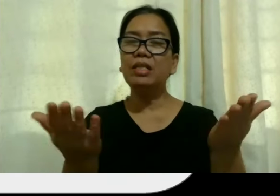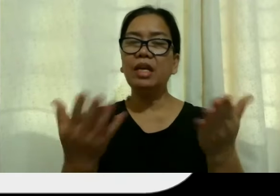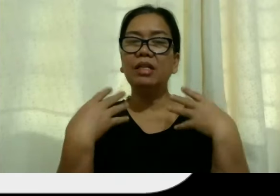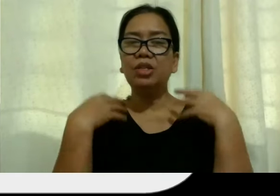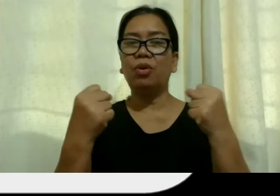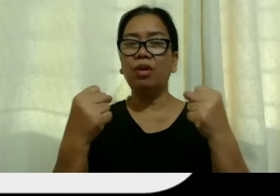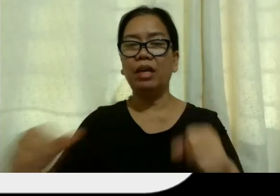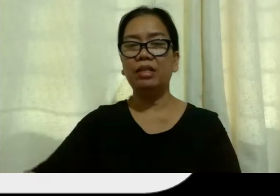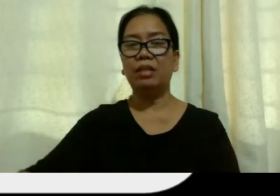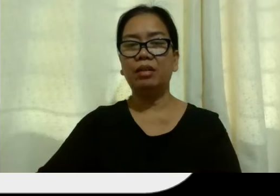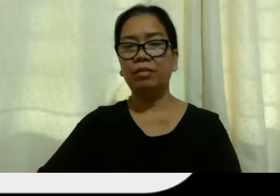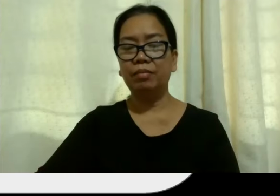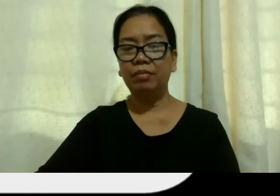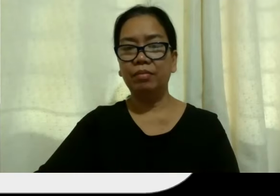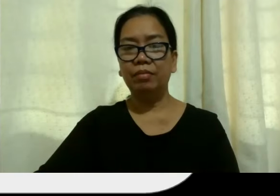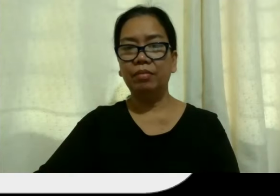Where is it strongest?